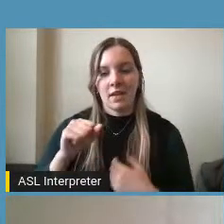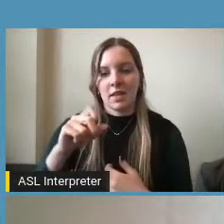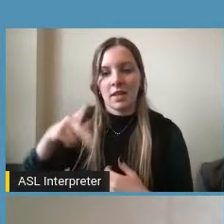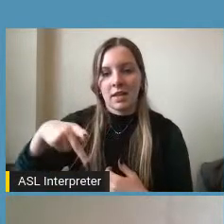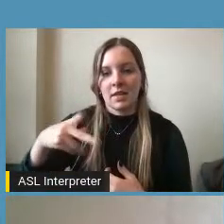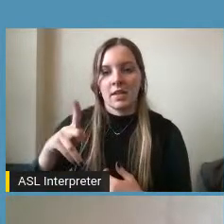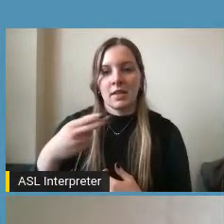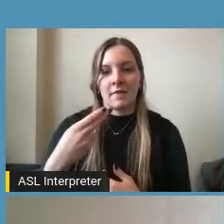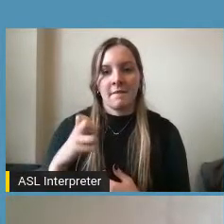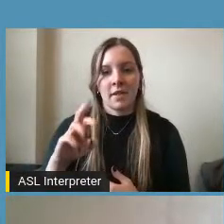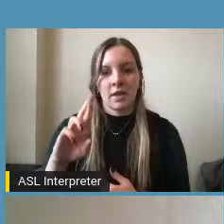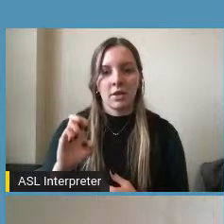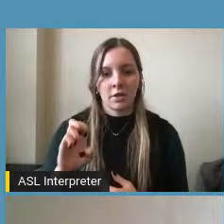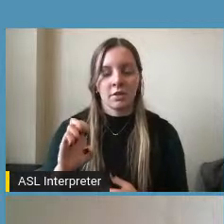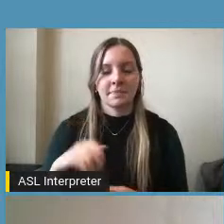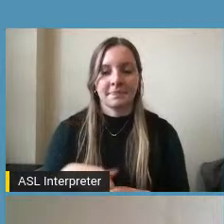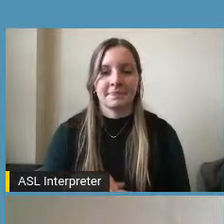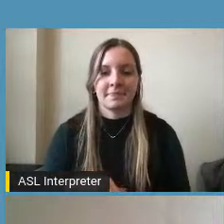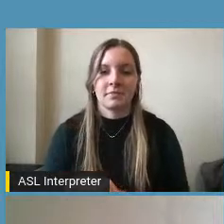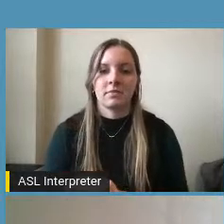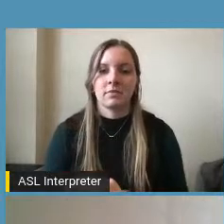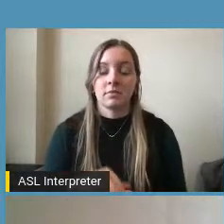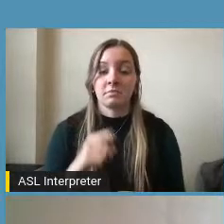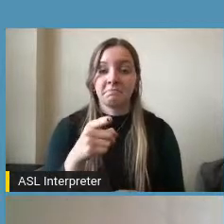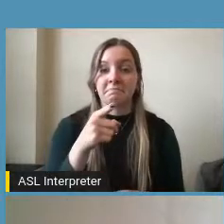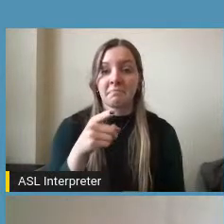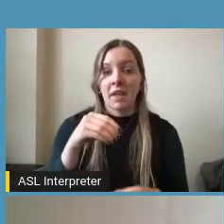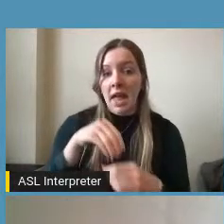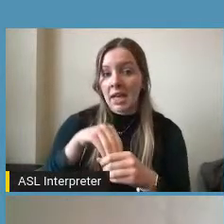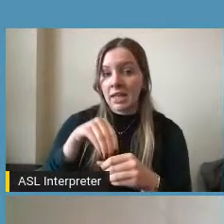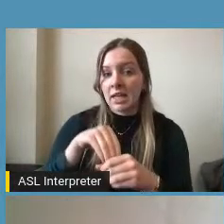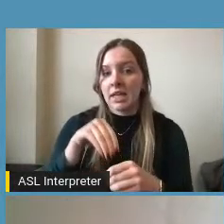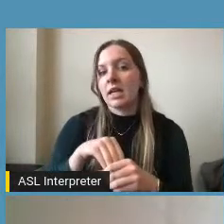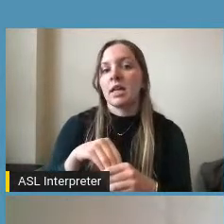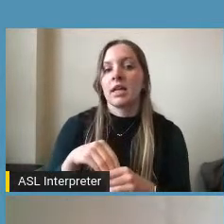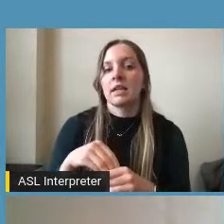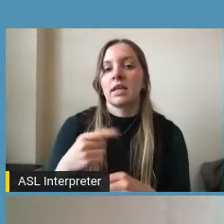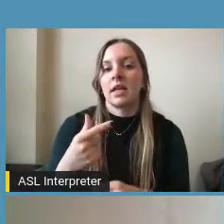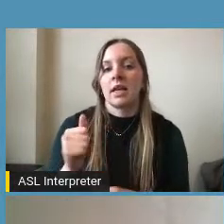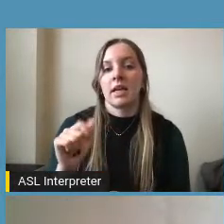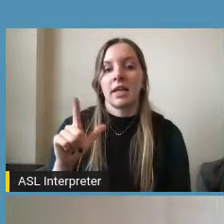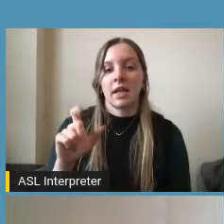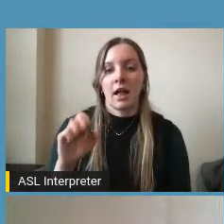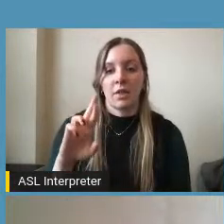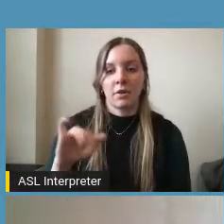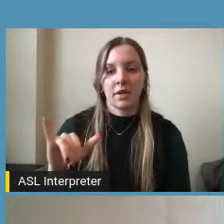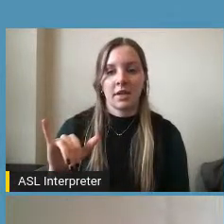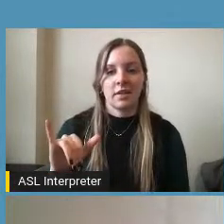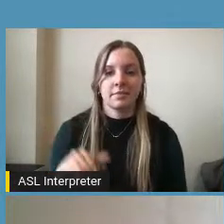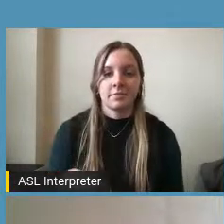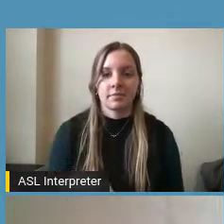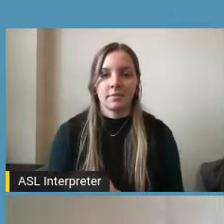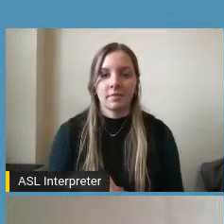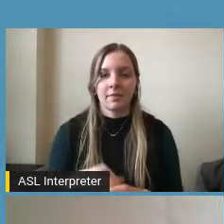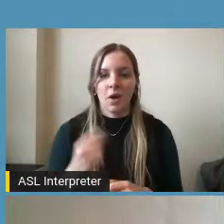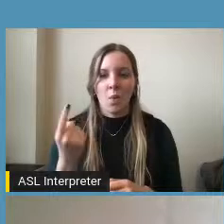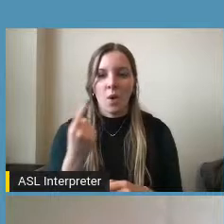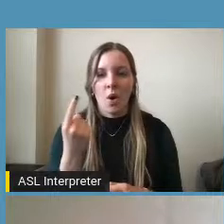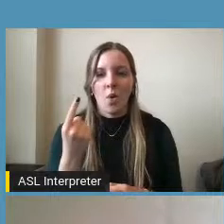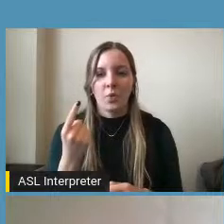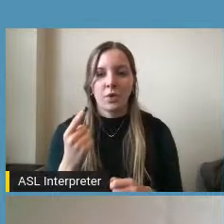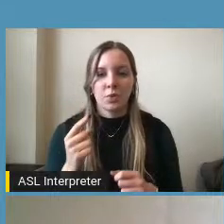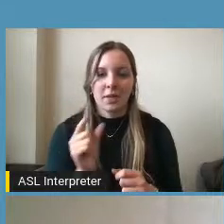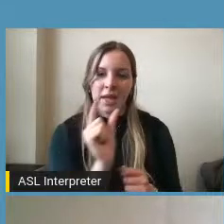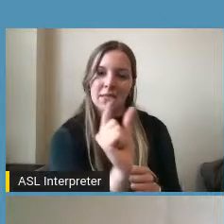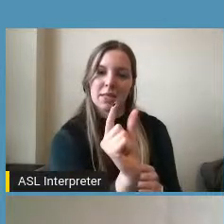Here's in a gallery. In this case, we're just shooting the small area of this panel right here, and we put the